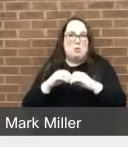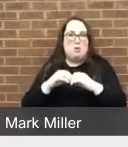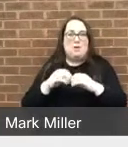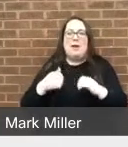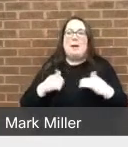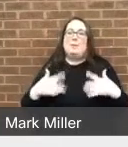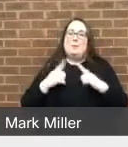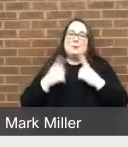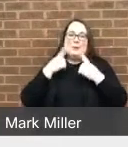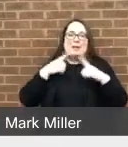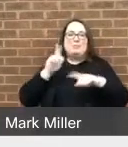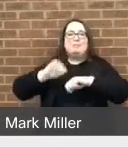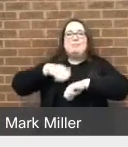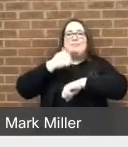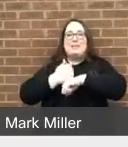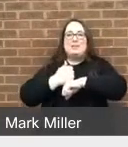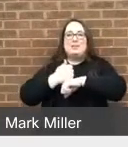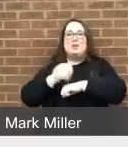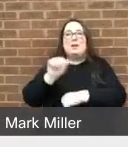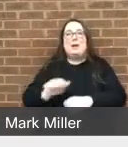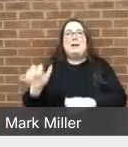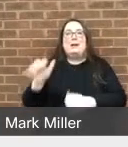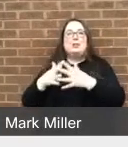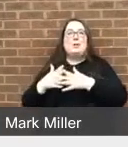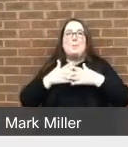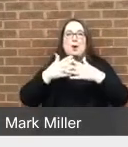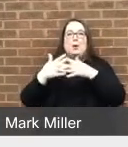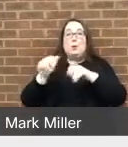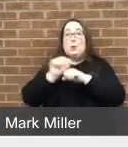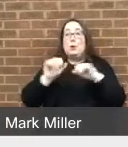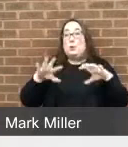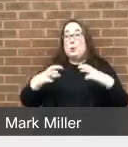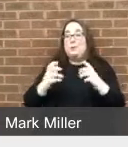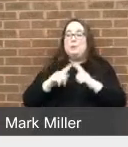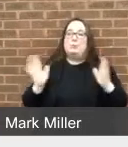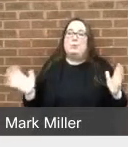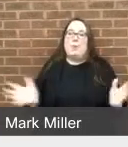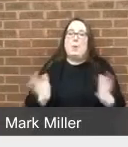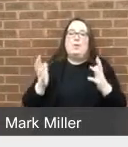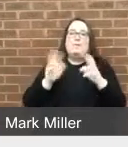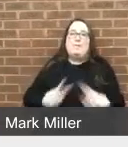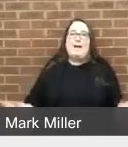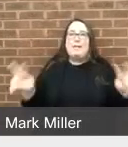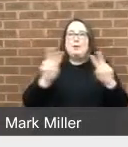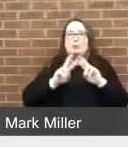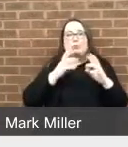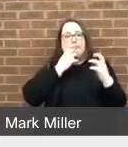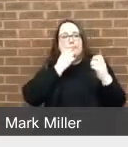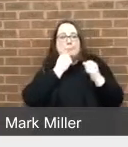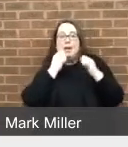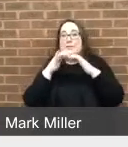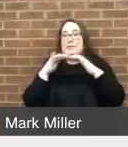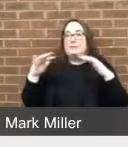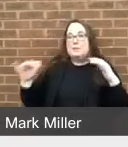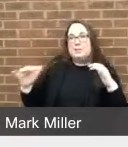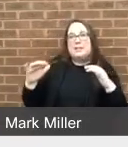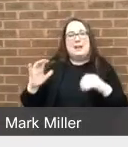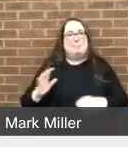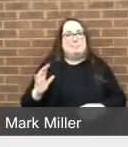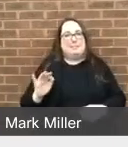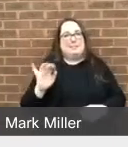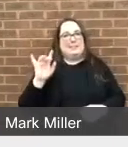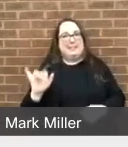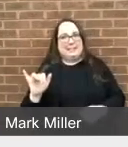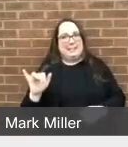we're establishing an Asian American work group to promote the values of diversity and civility,